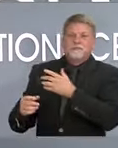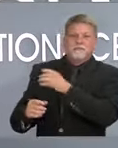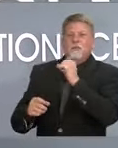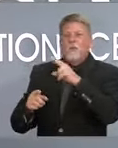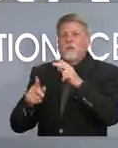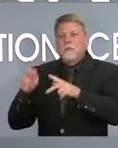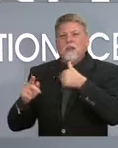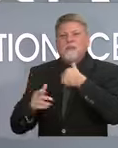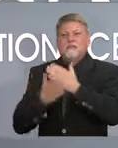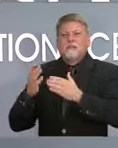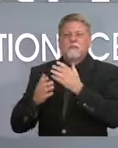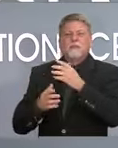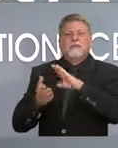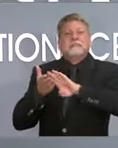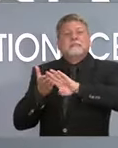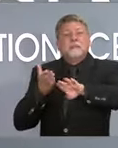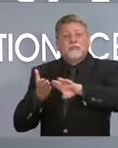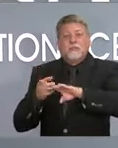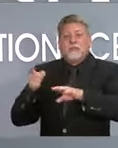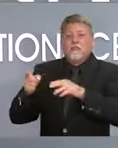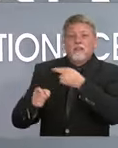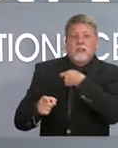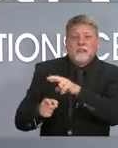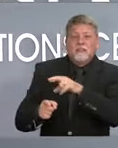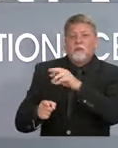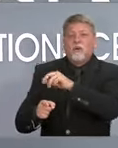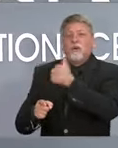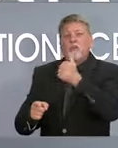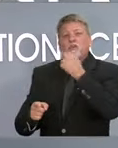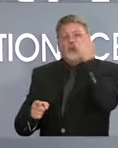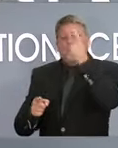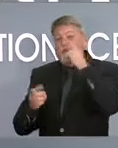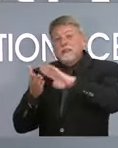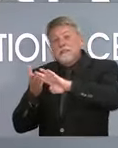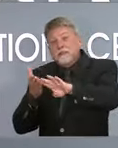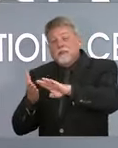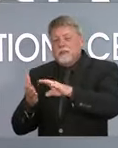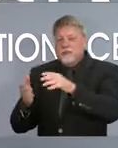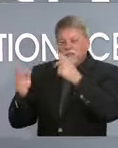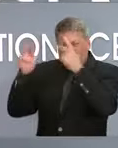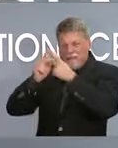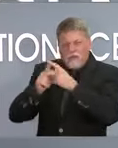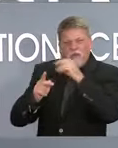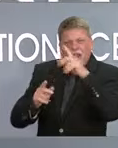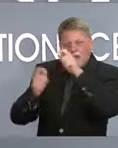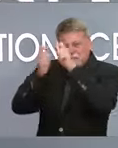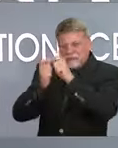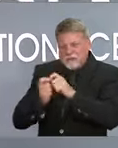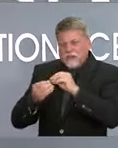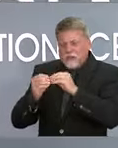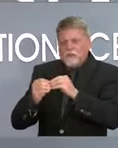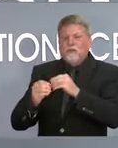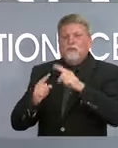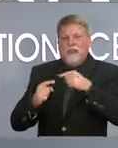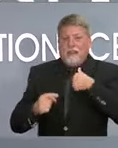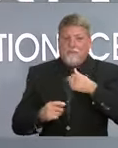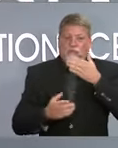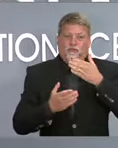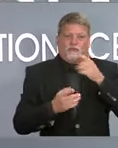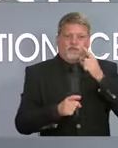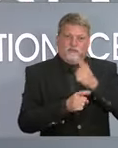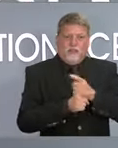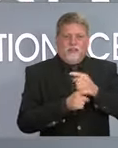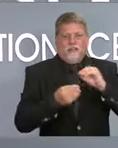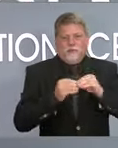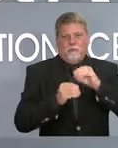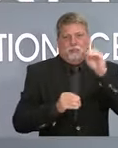or other civil rights exemption. So we were just using a different system. So I believe we'll be able to update our, our data by the end of this week. I don't, I don't have it in front of me, but